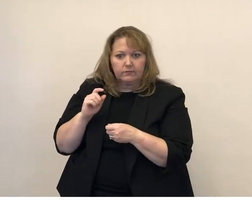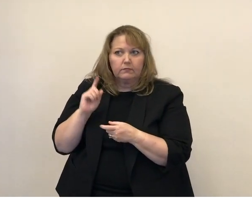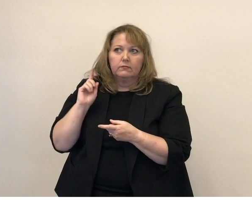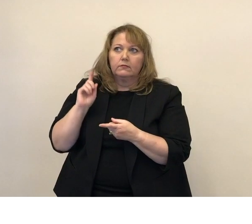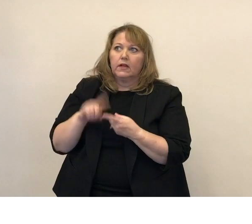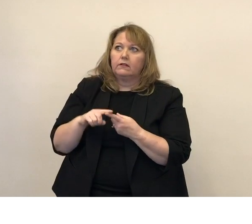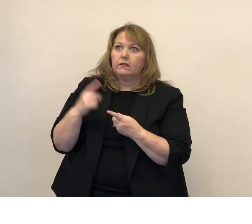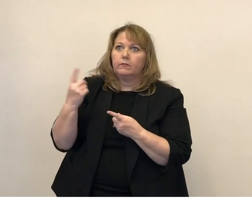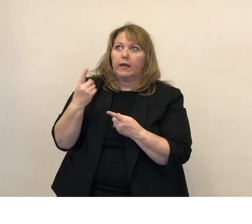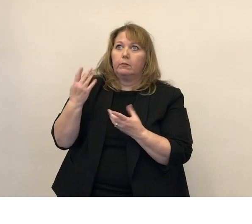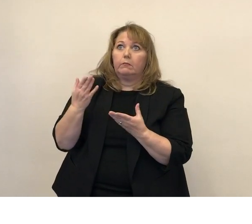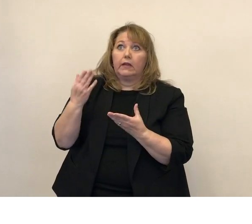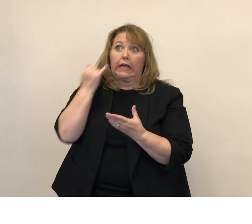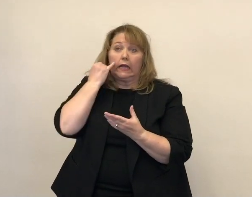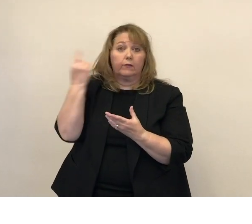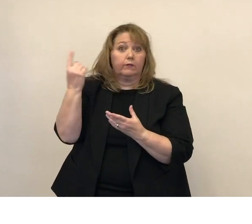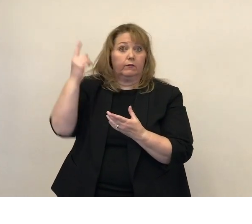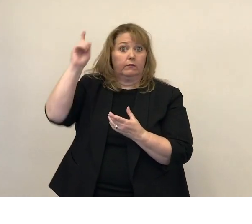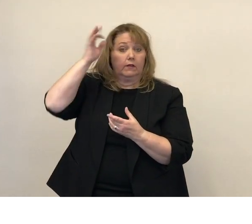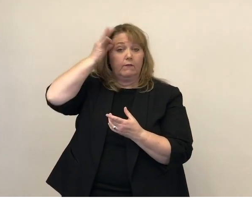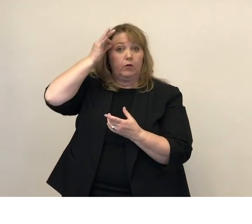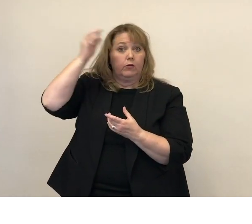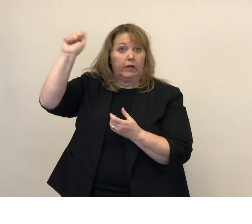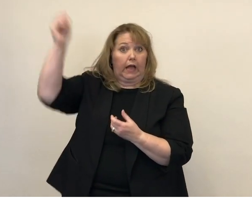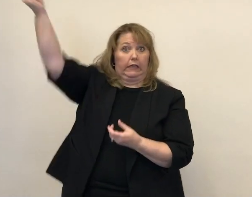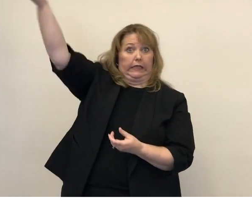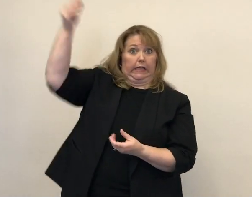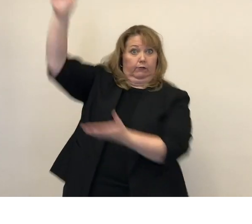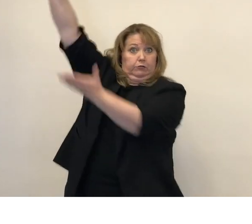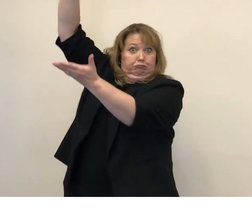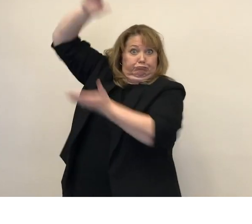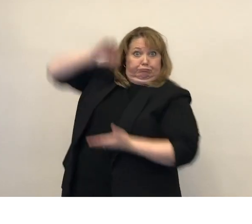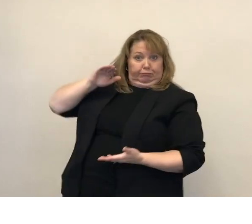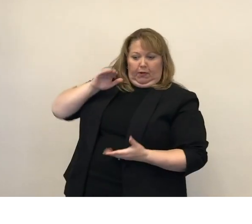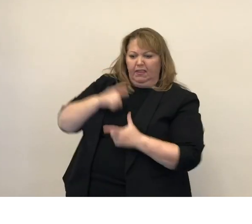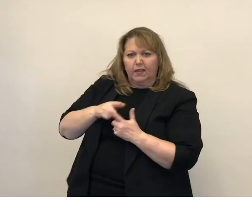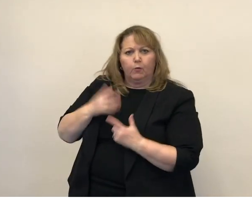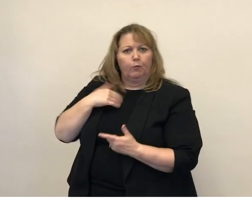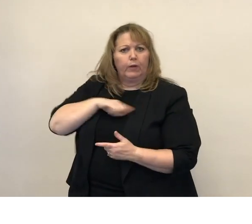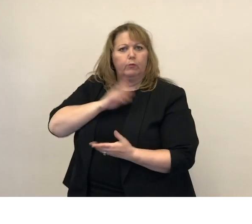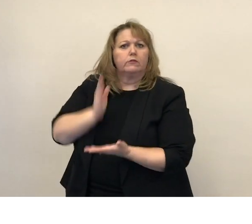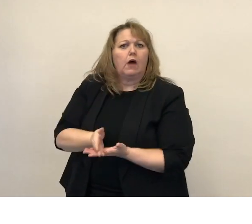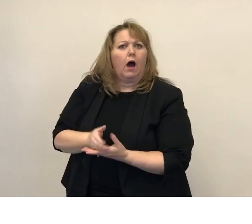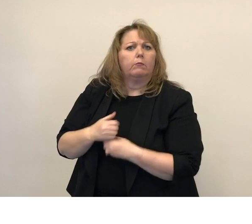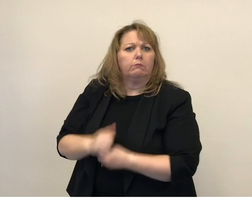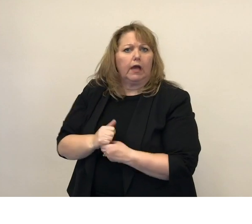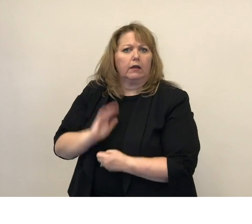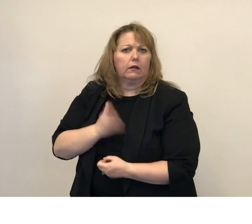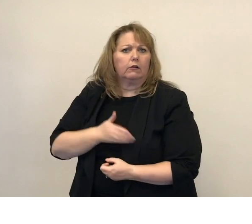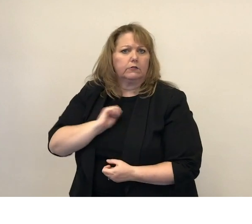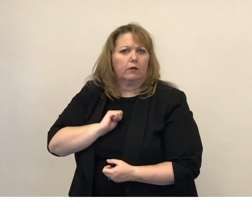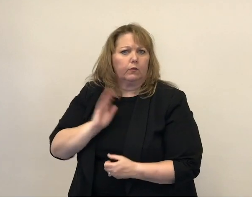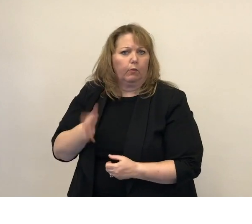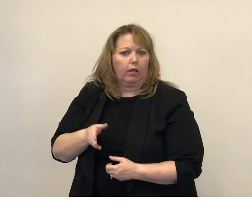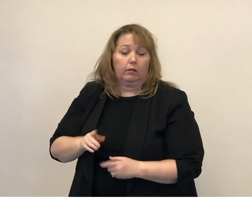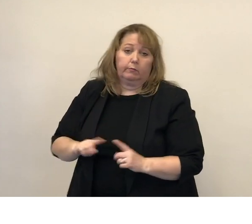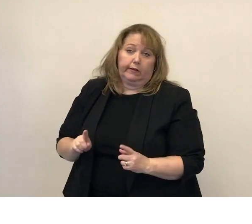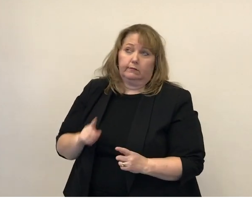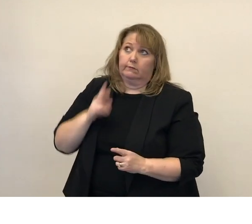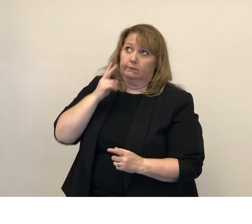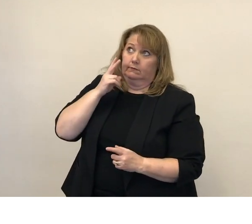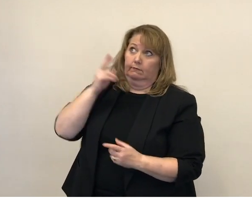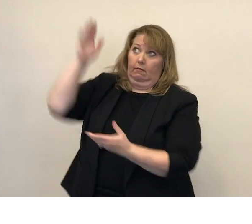but we know that those aren't going to become available for quite some time. If I could add just a little bit to that, there's two reasons